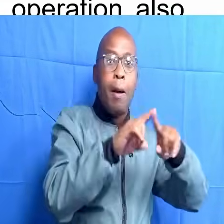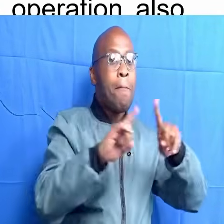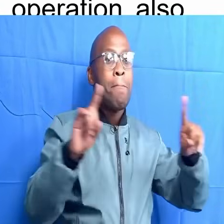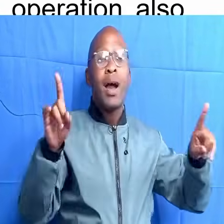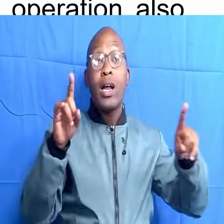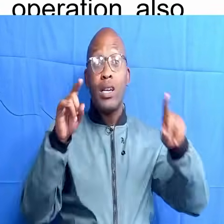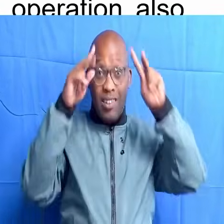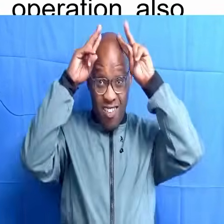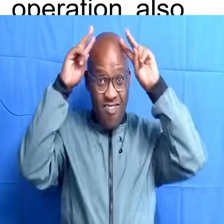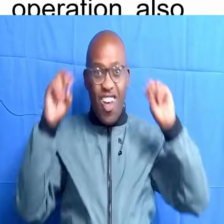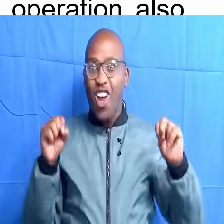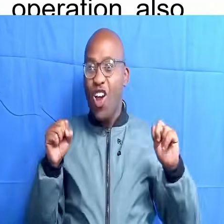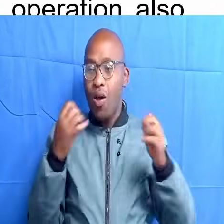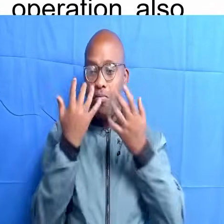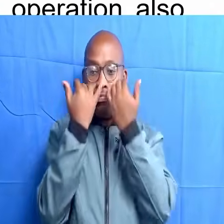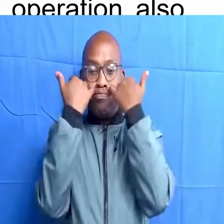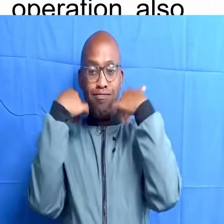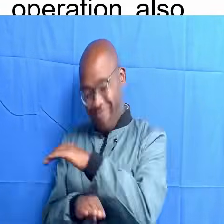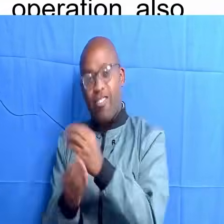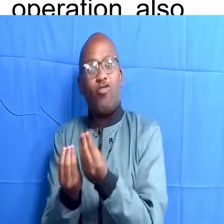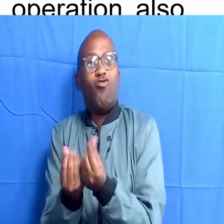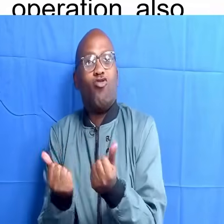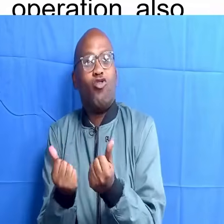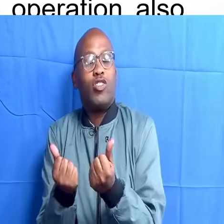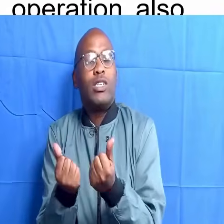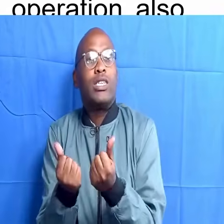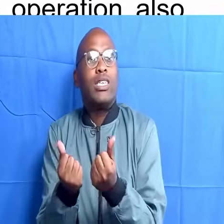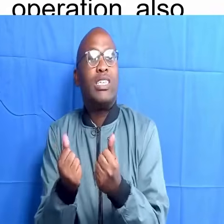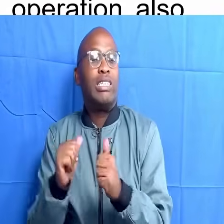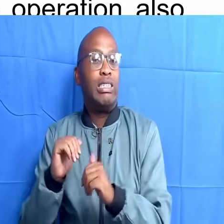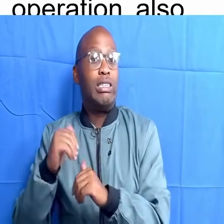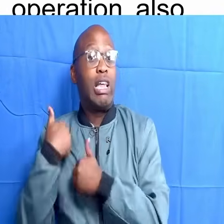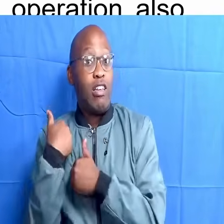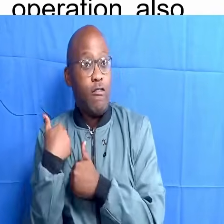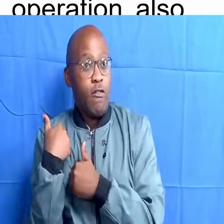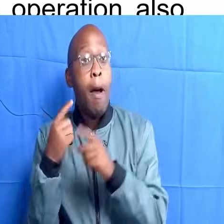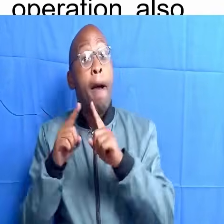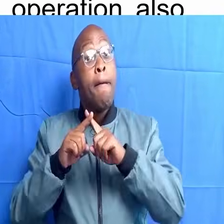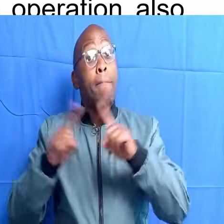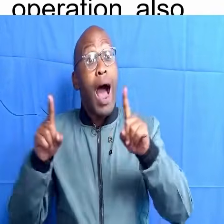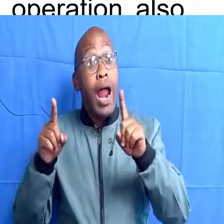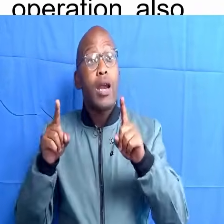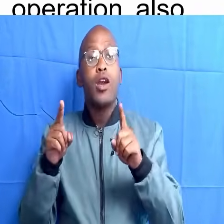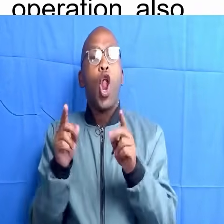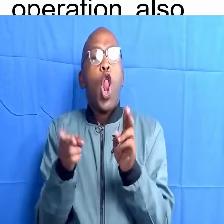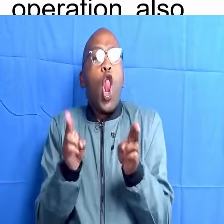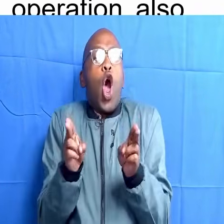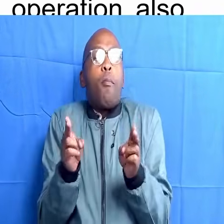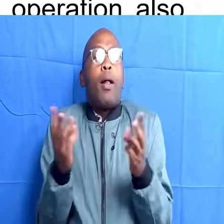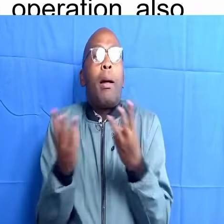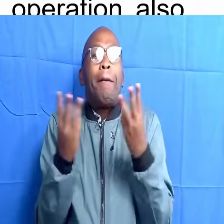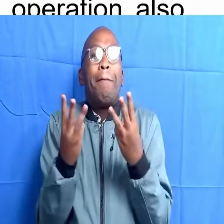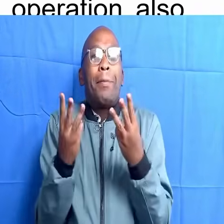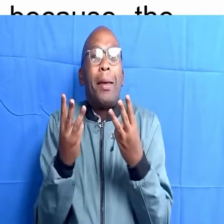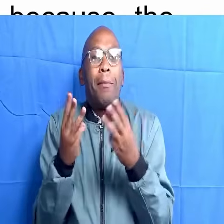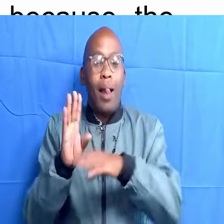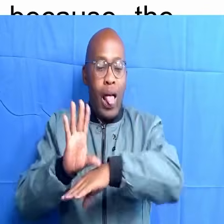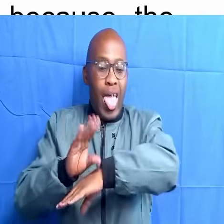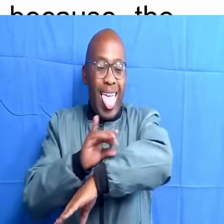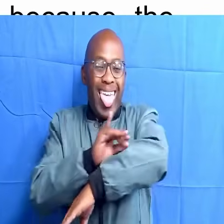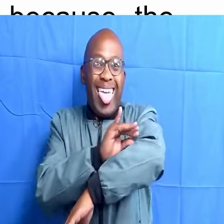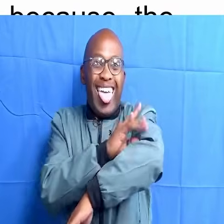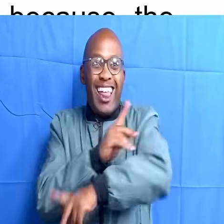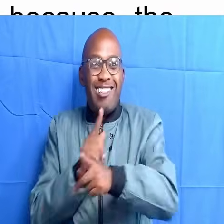unfortunately, it ended up affecting breast cancer, burnt skin, and caused deformities to